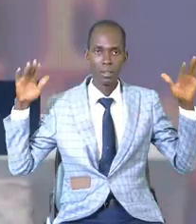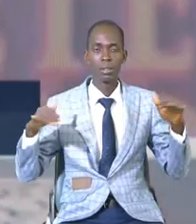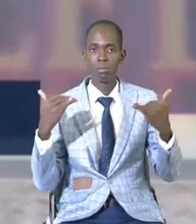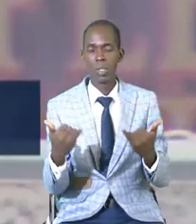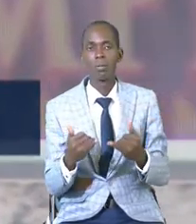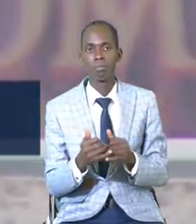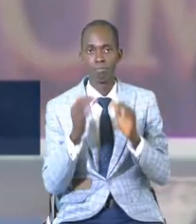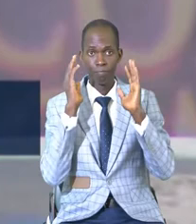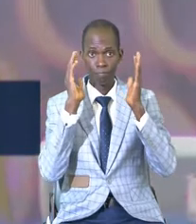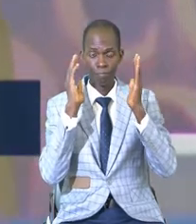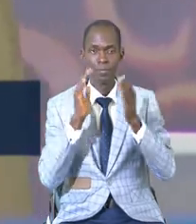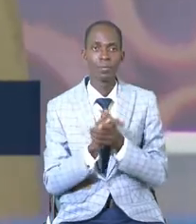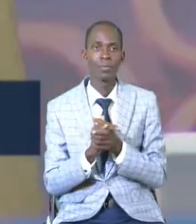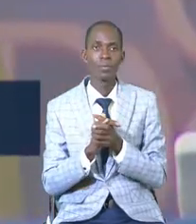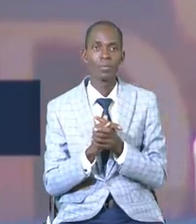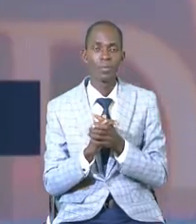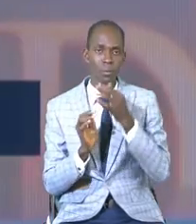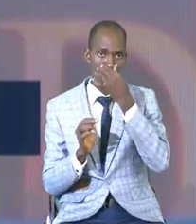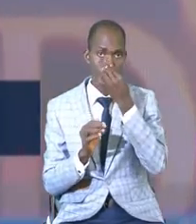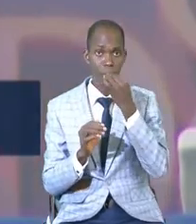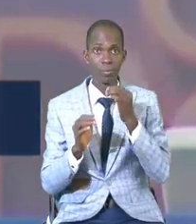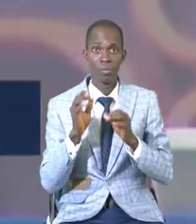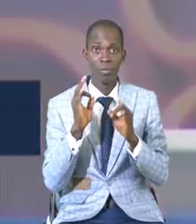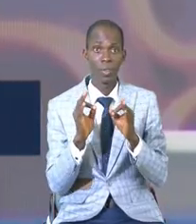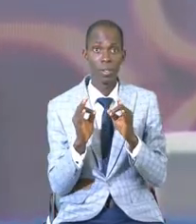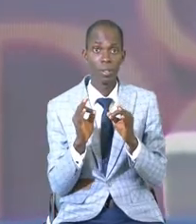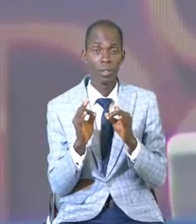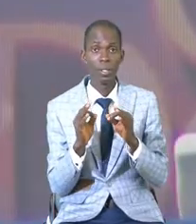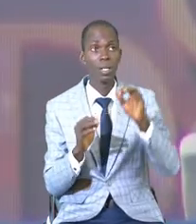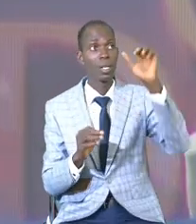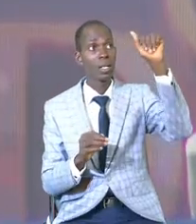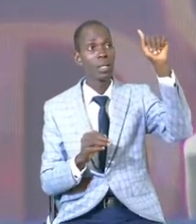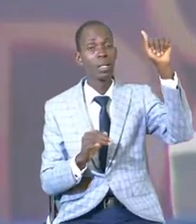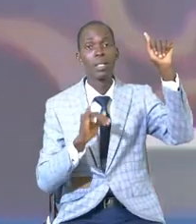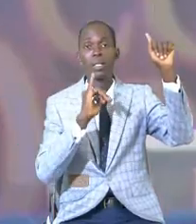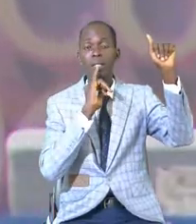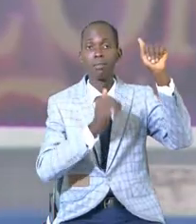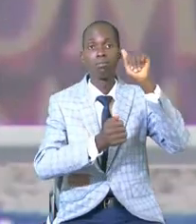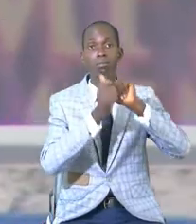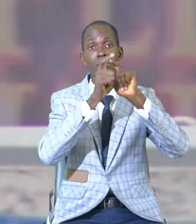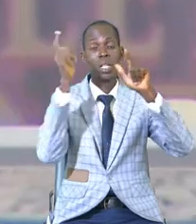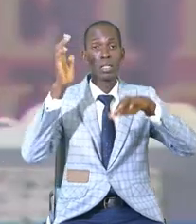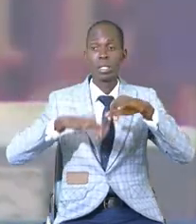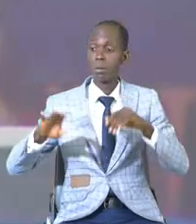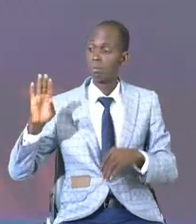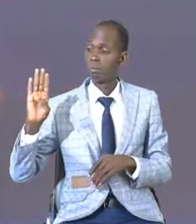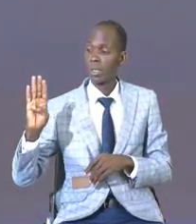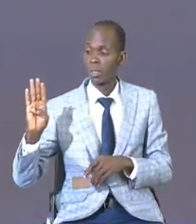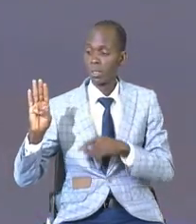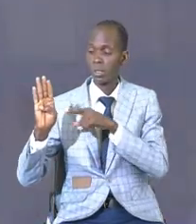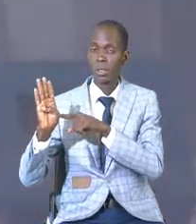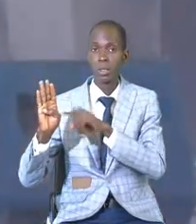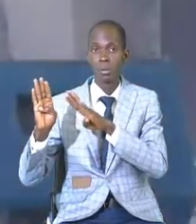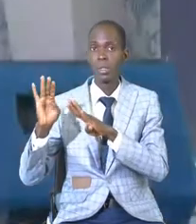If A is greater than B, and B is greater